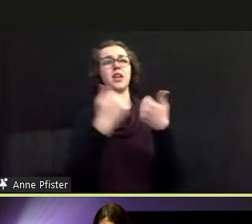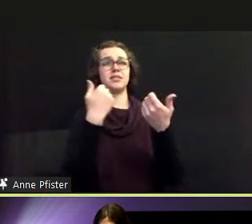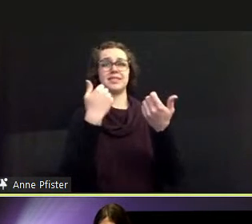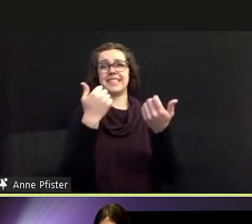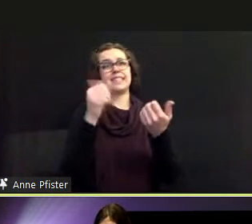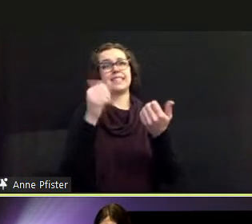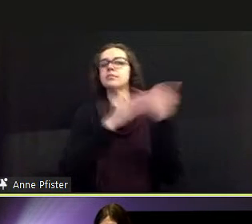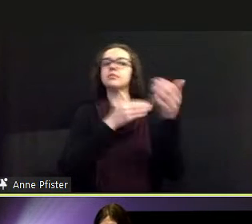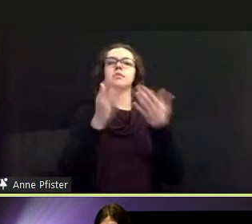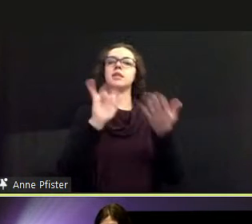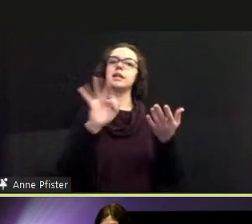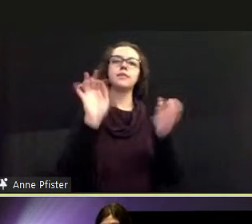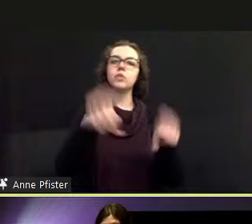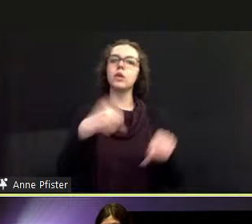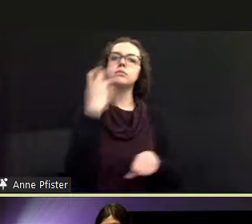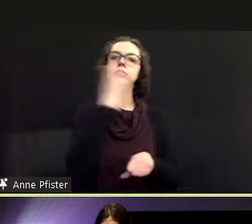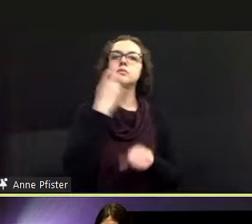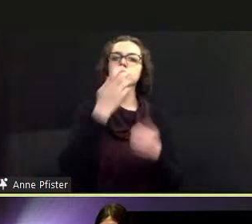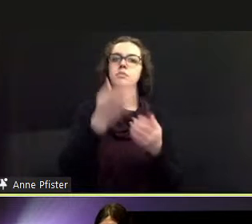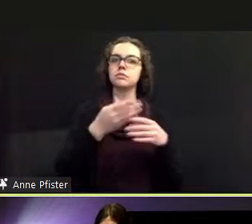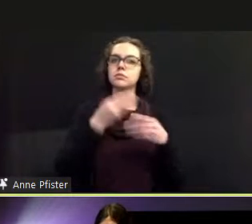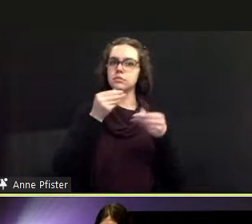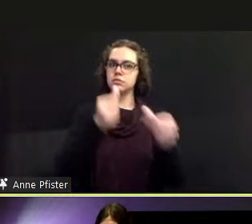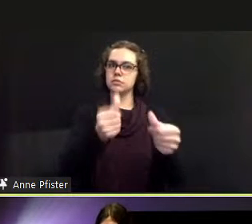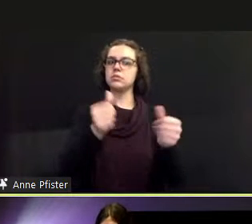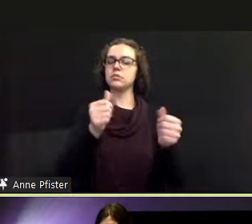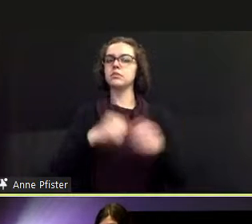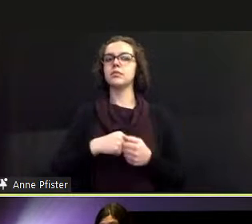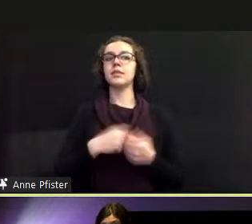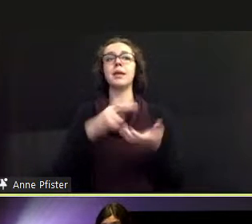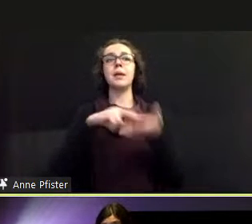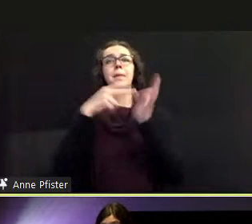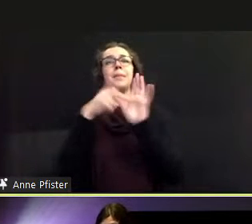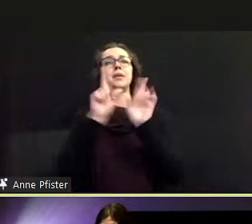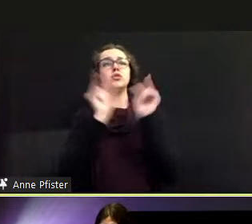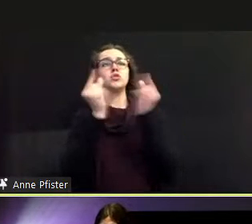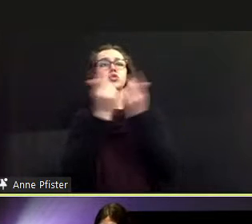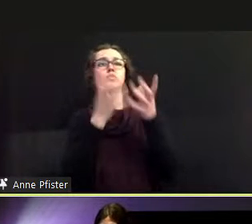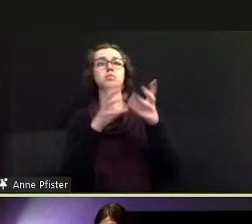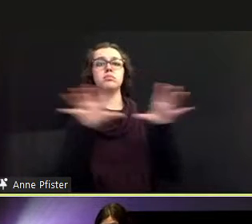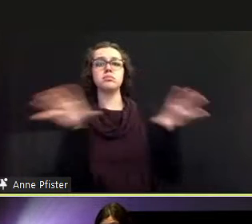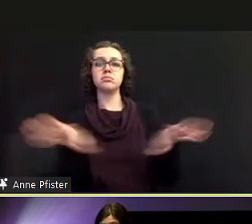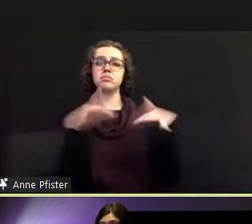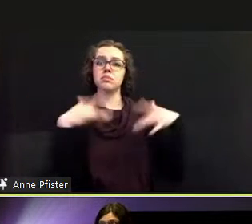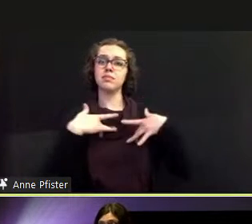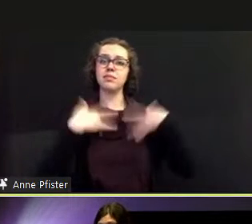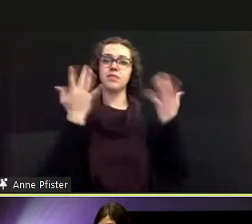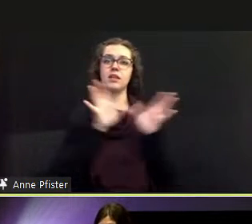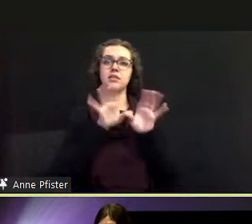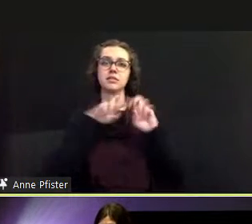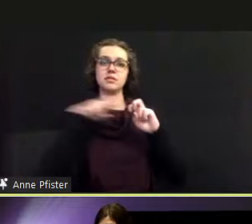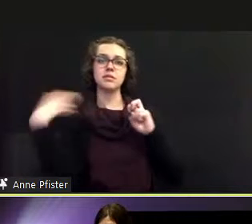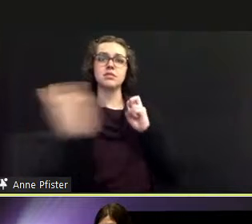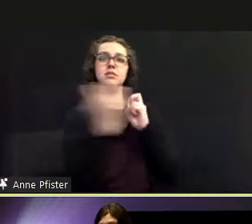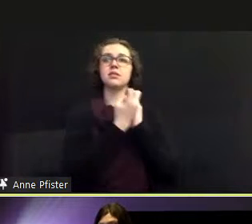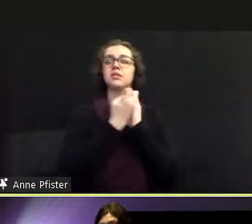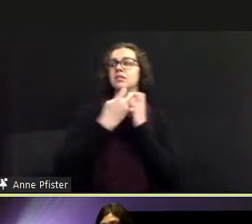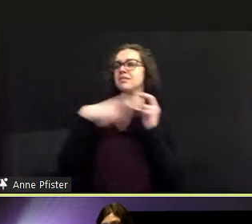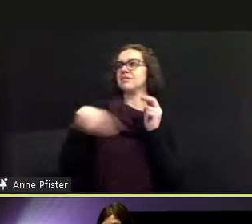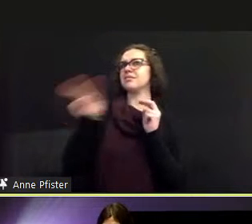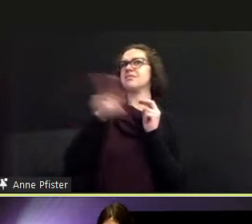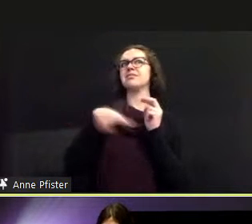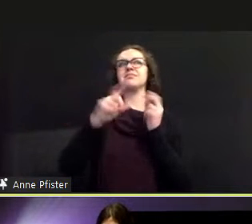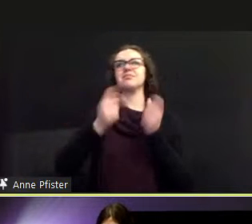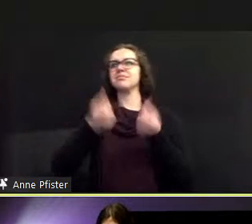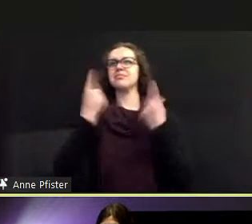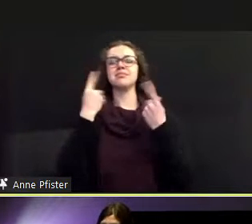readers. Being able to fully understand and participate in group events in a relaxing, accessible way once she met deaf signers and learned LSM was a